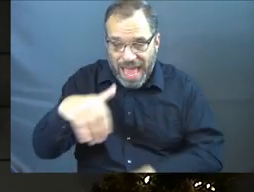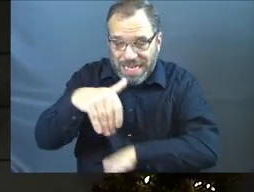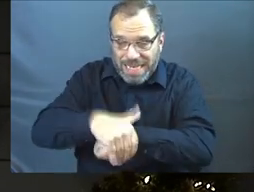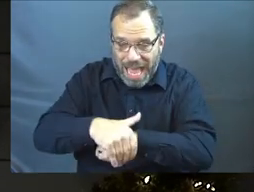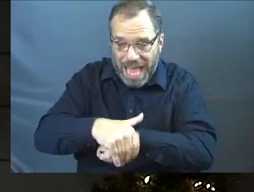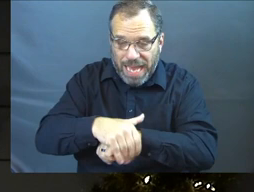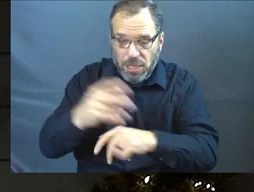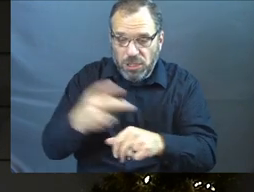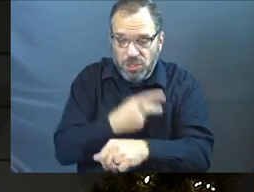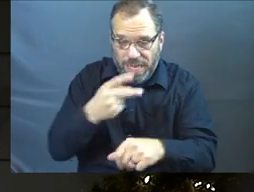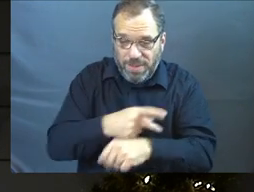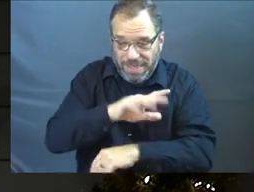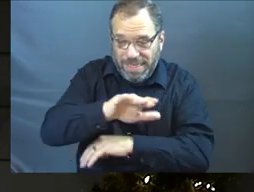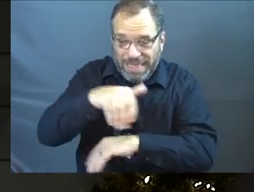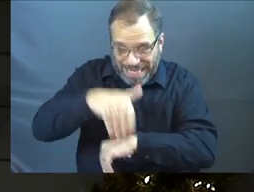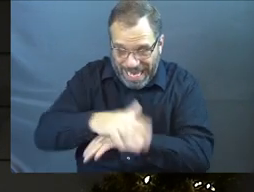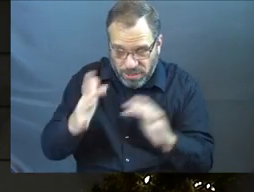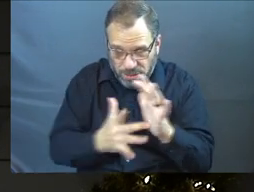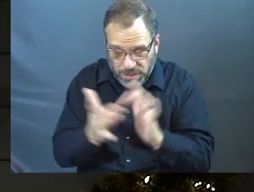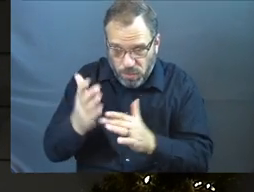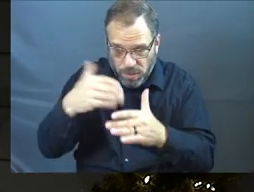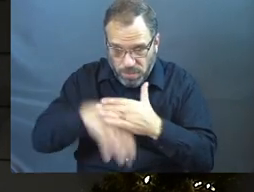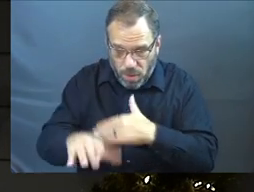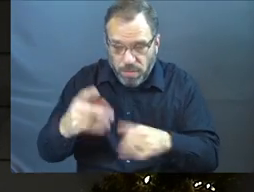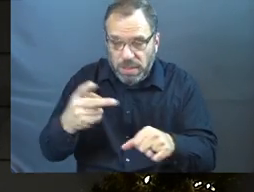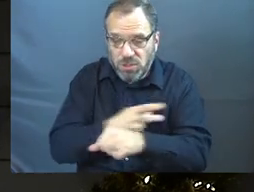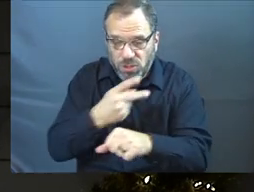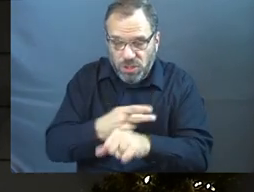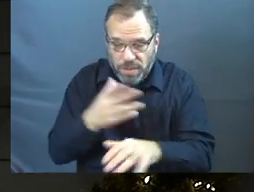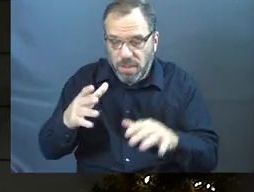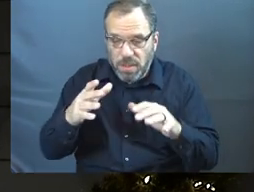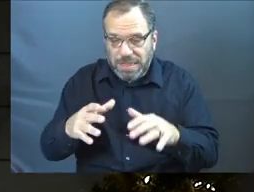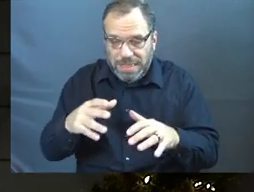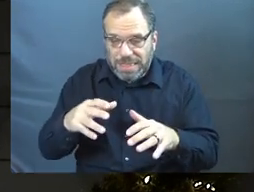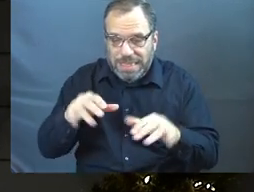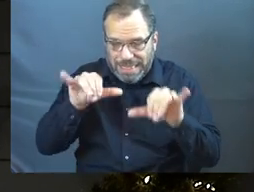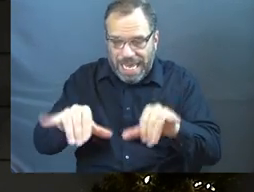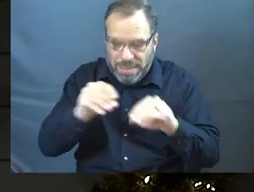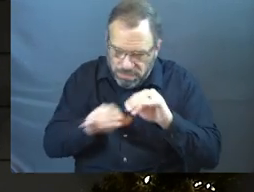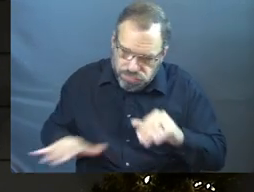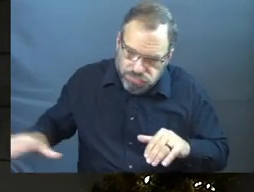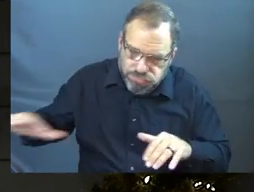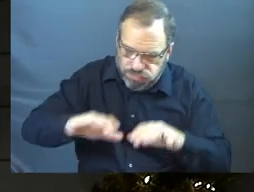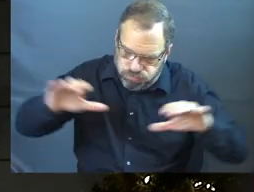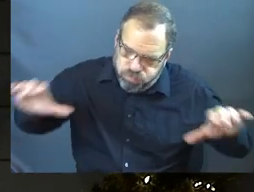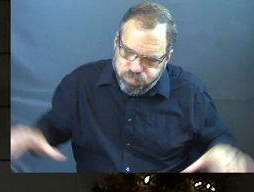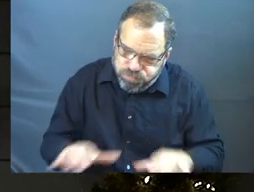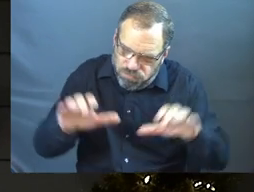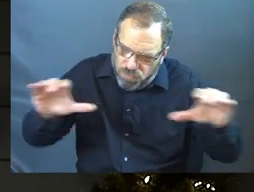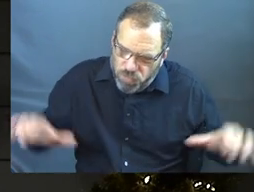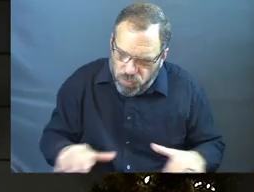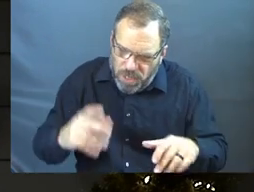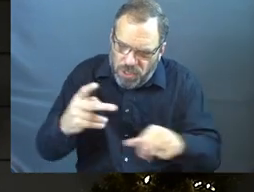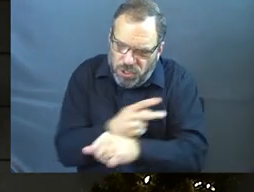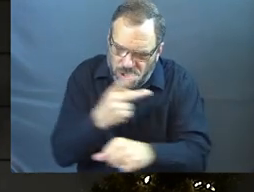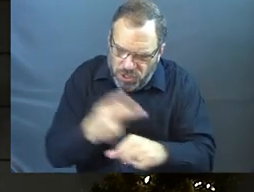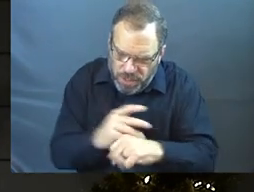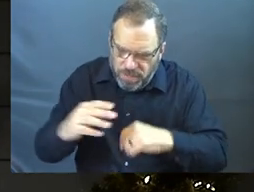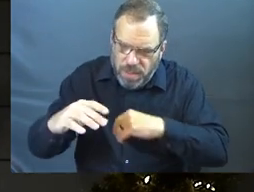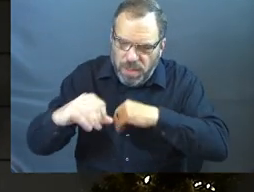night, there were shepherds. The night that Jesus was born, there were shepherds staying in the fields nearby, guarding their flocks of